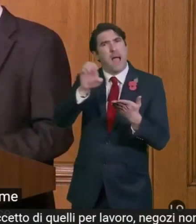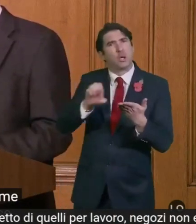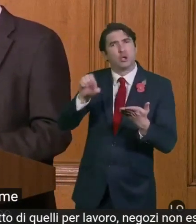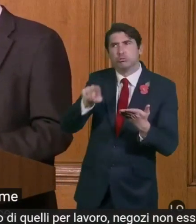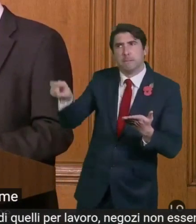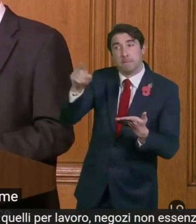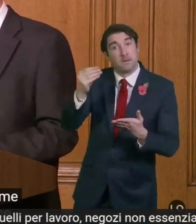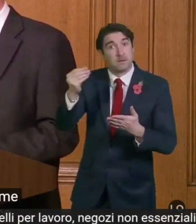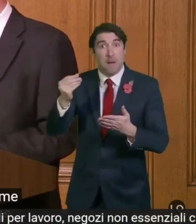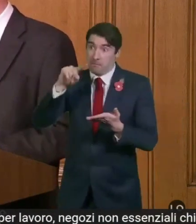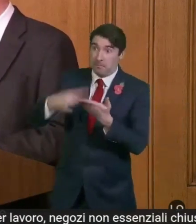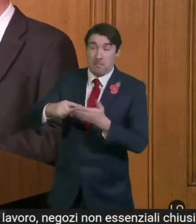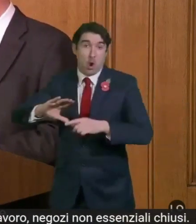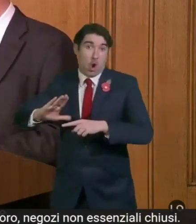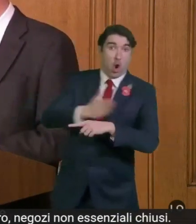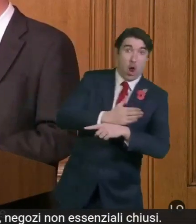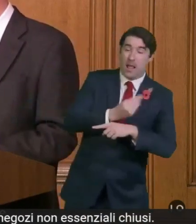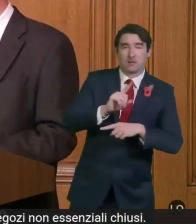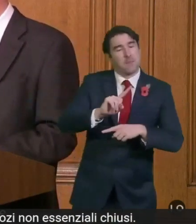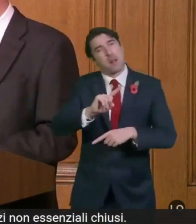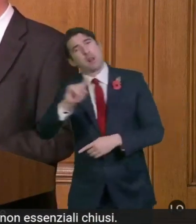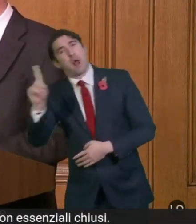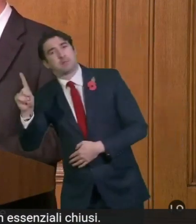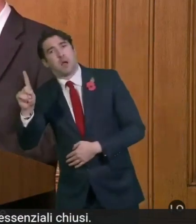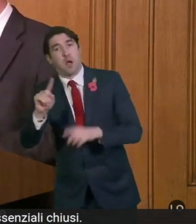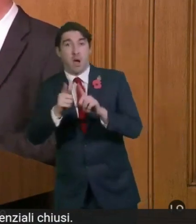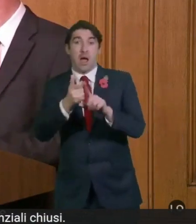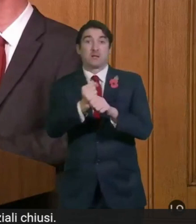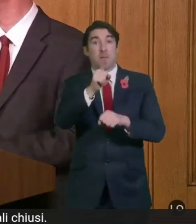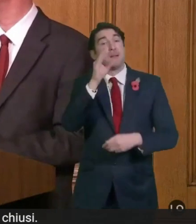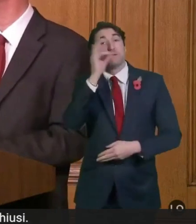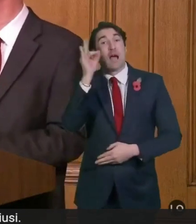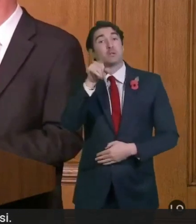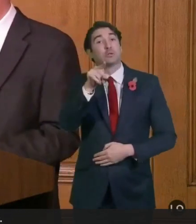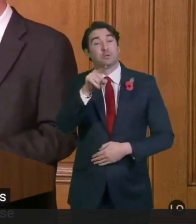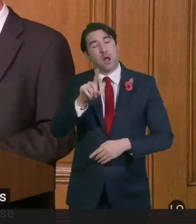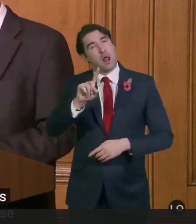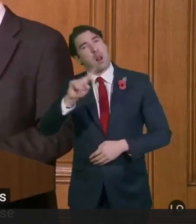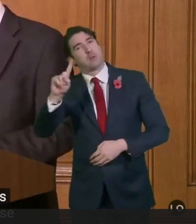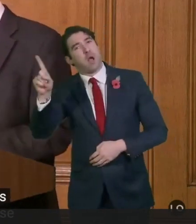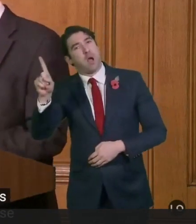gone arguably slightly later in terms of its epidemic curve. And these are very difficult judgments for